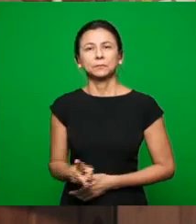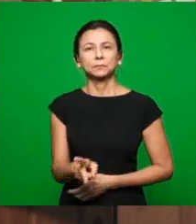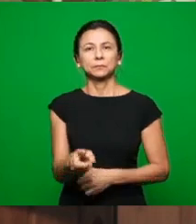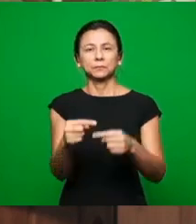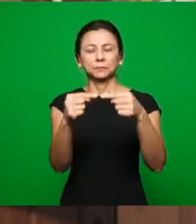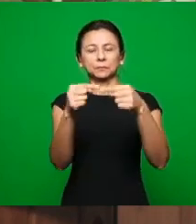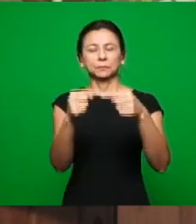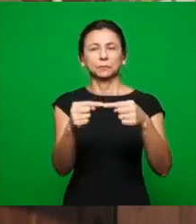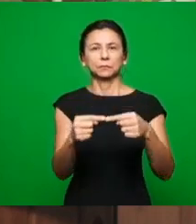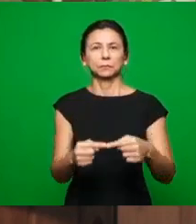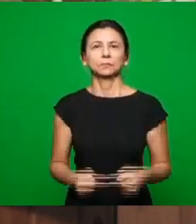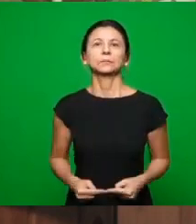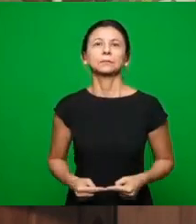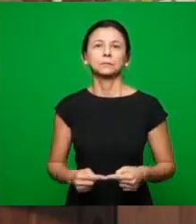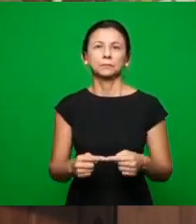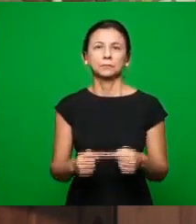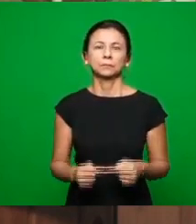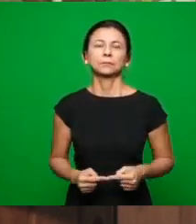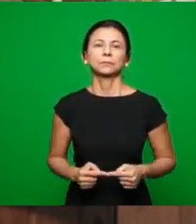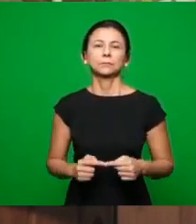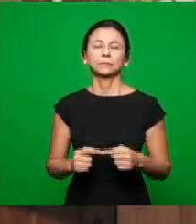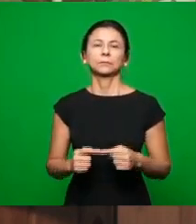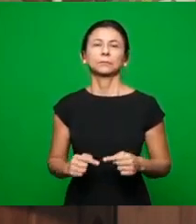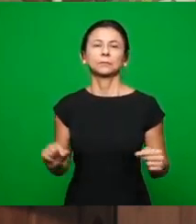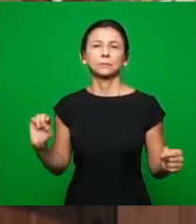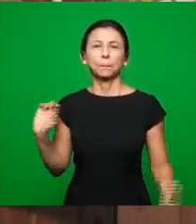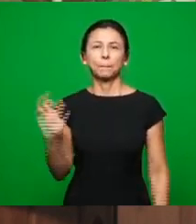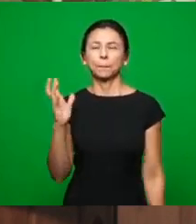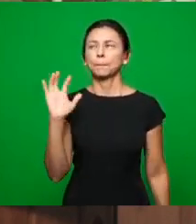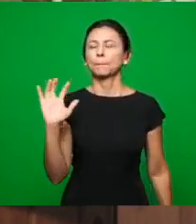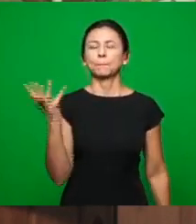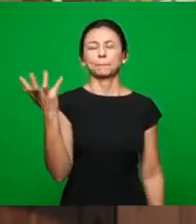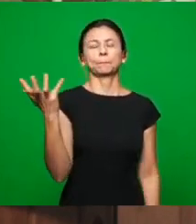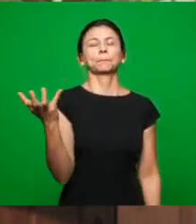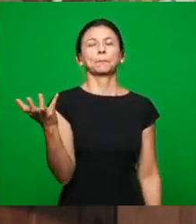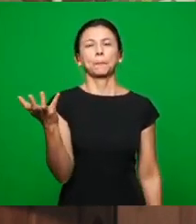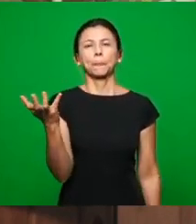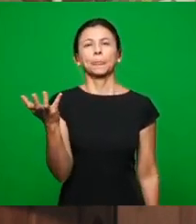is being always related to facts,